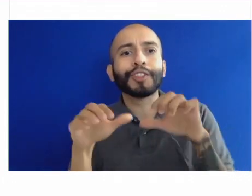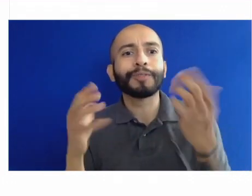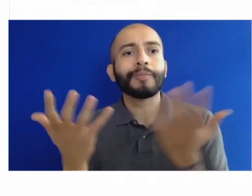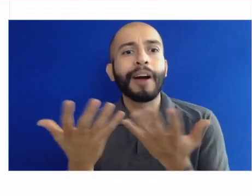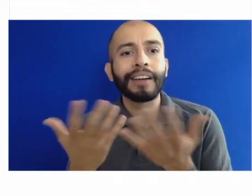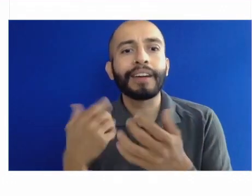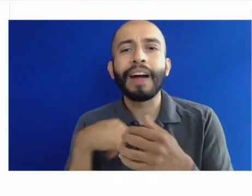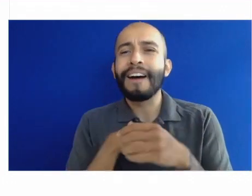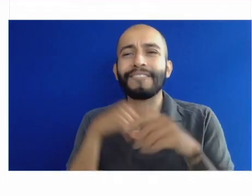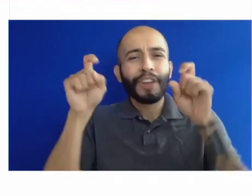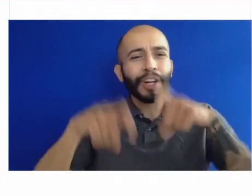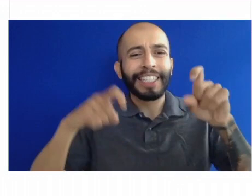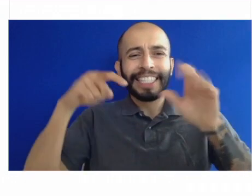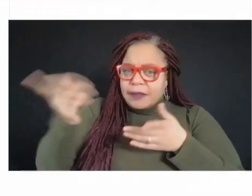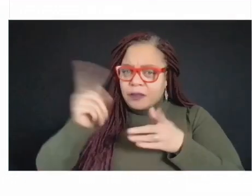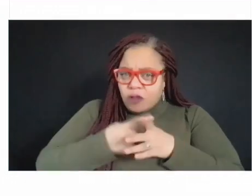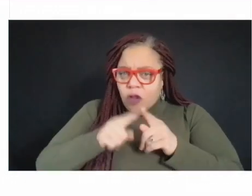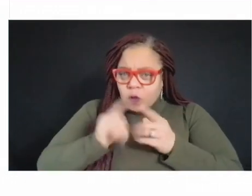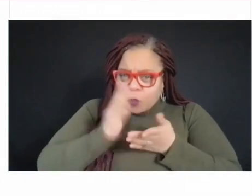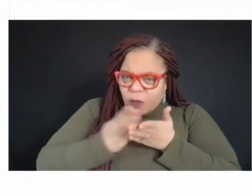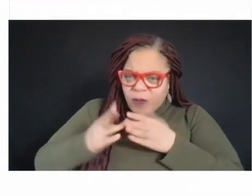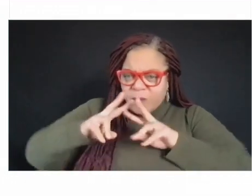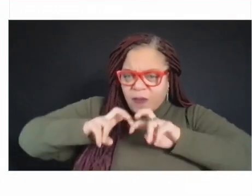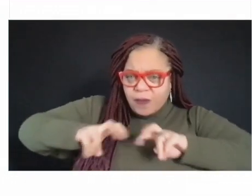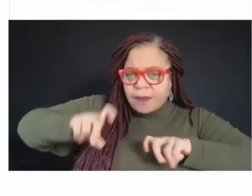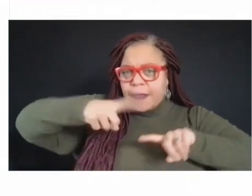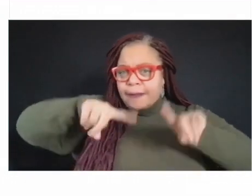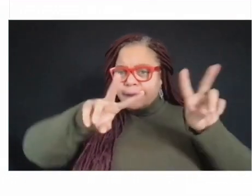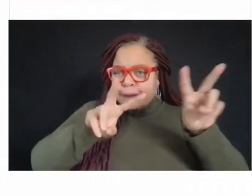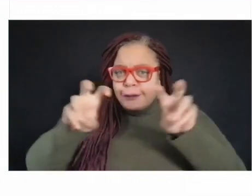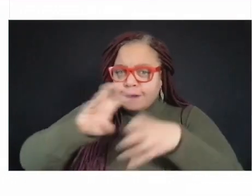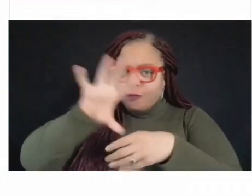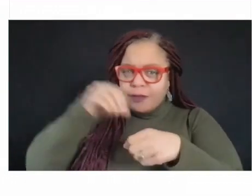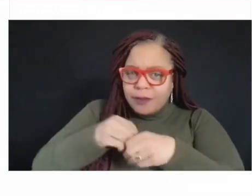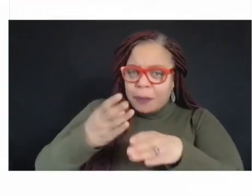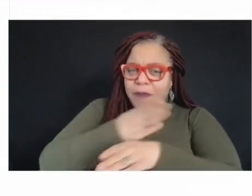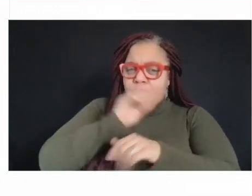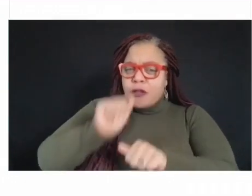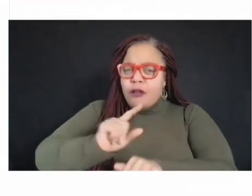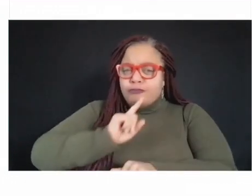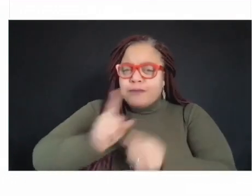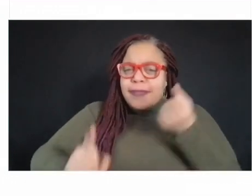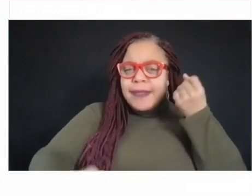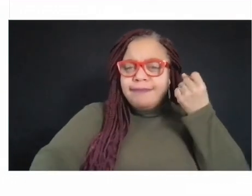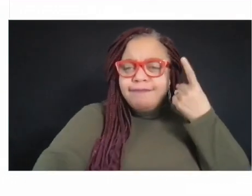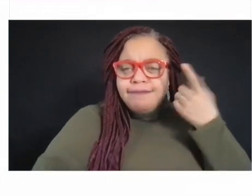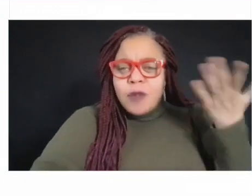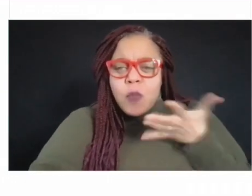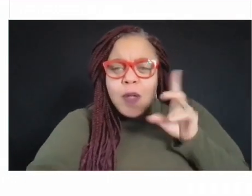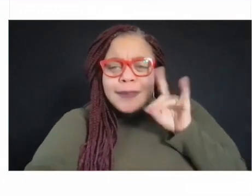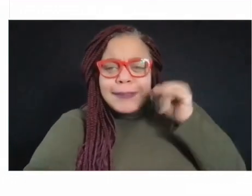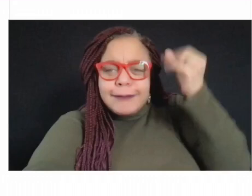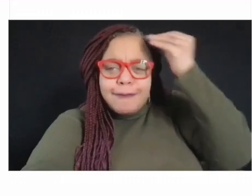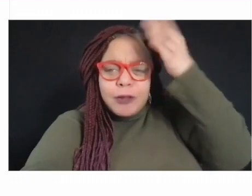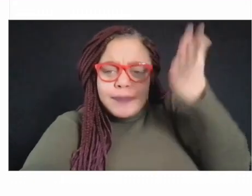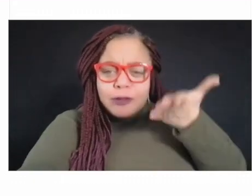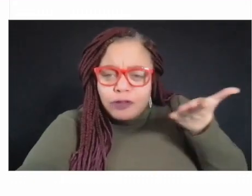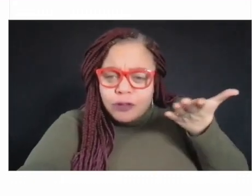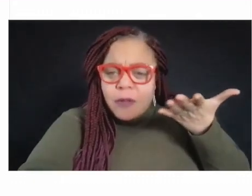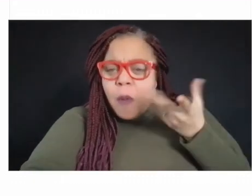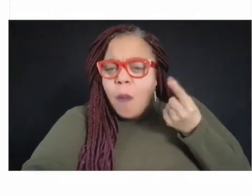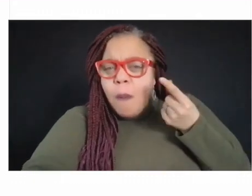does dis or misinformation do to that piece? What does it do to this piece? And I think that's to me still a huge challenge that we